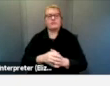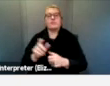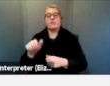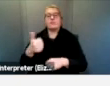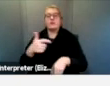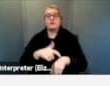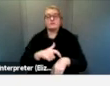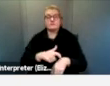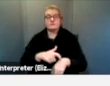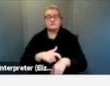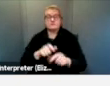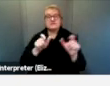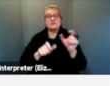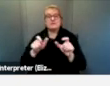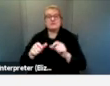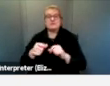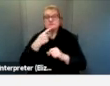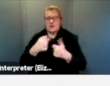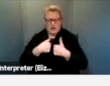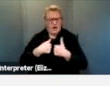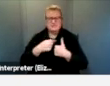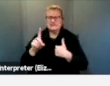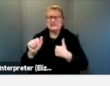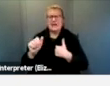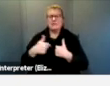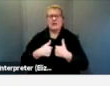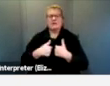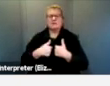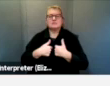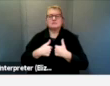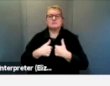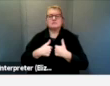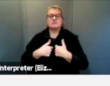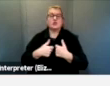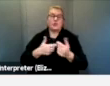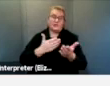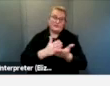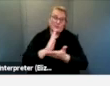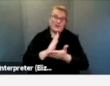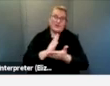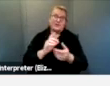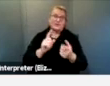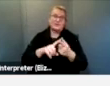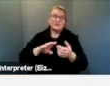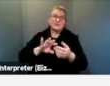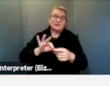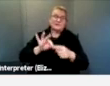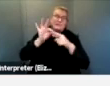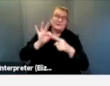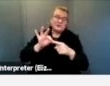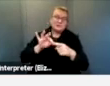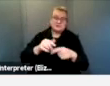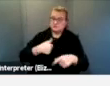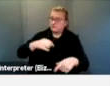times, people claimed disability, and in doing so, their right to exemptions they considered to be